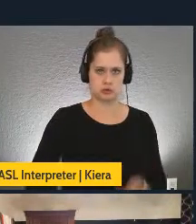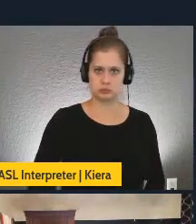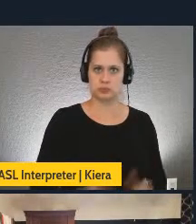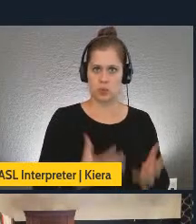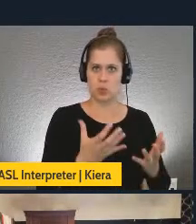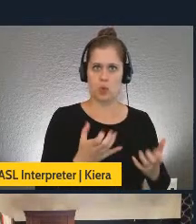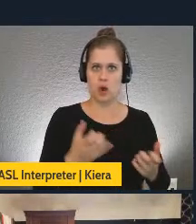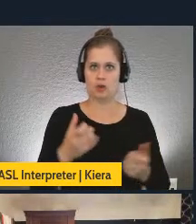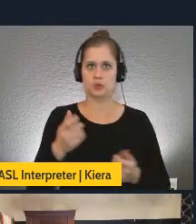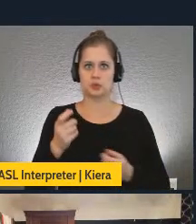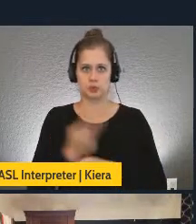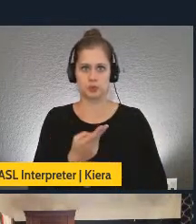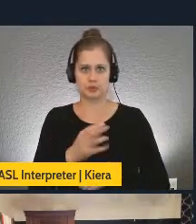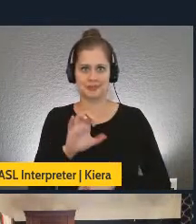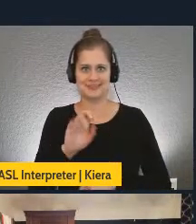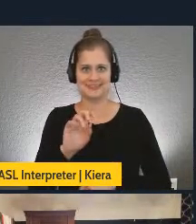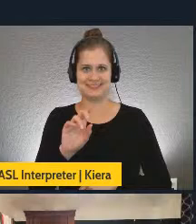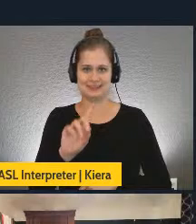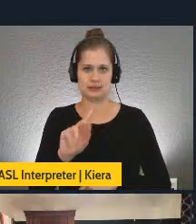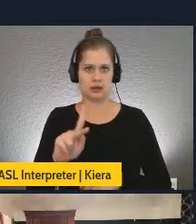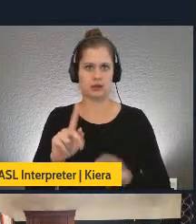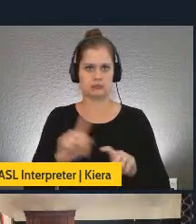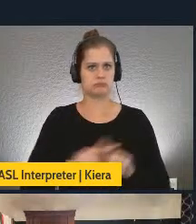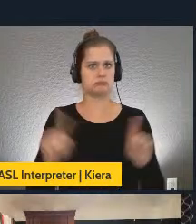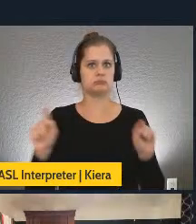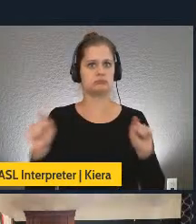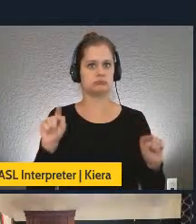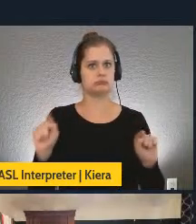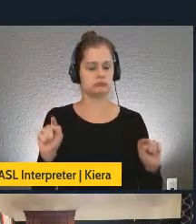leverage CDK. So,